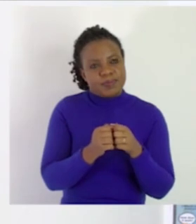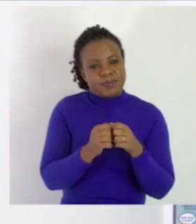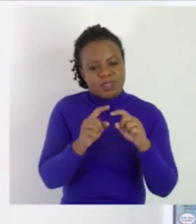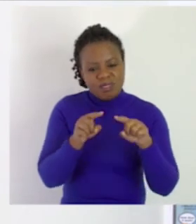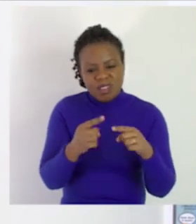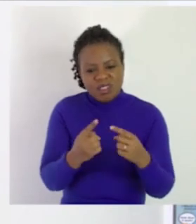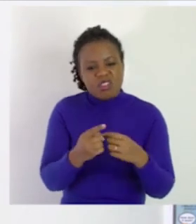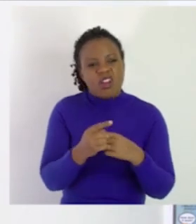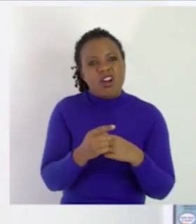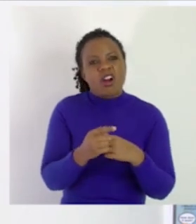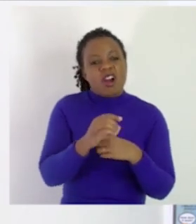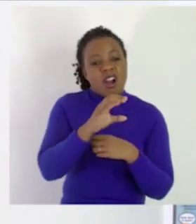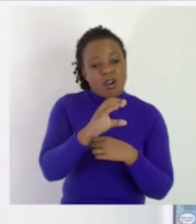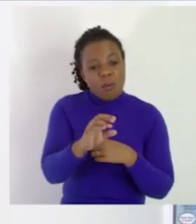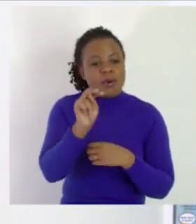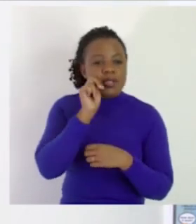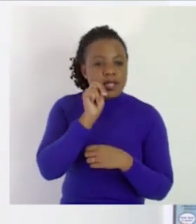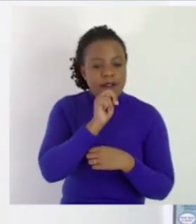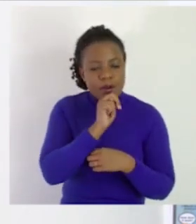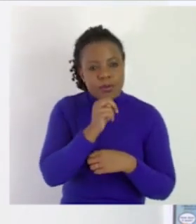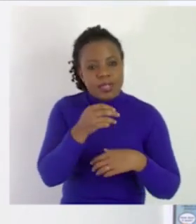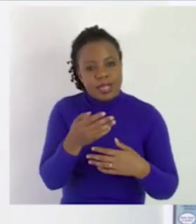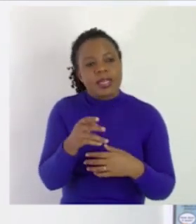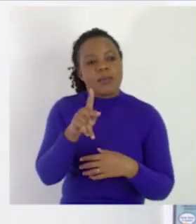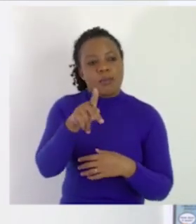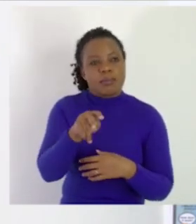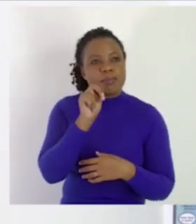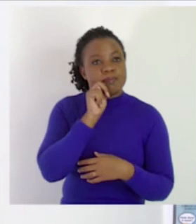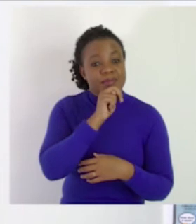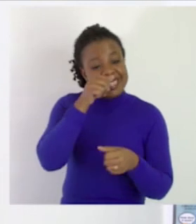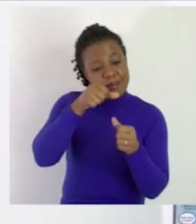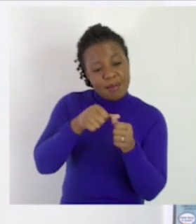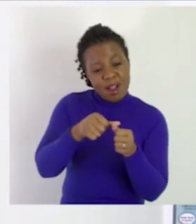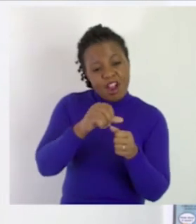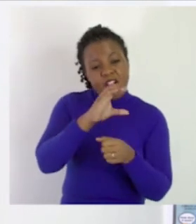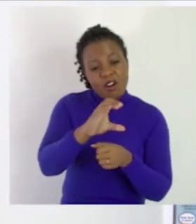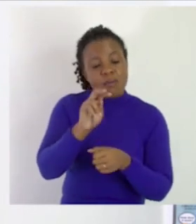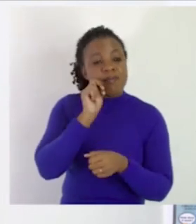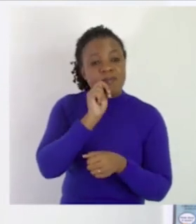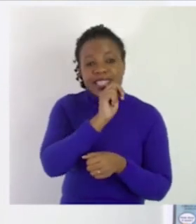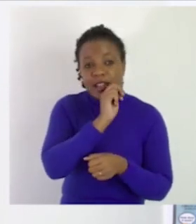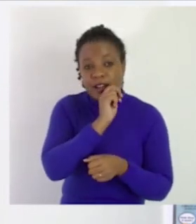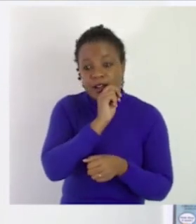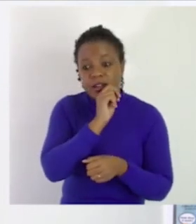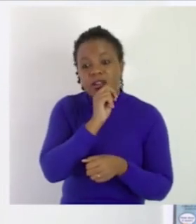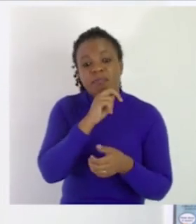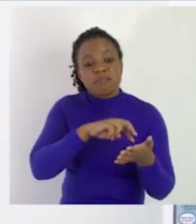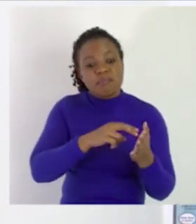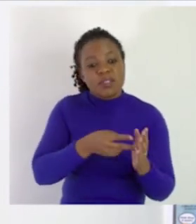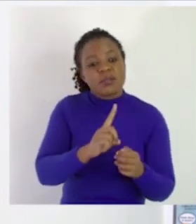common nouns and proper nouns. Remember what we said about common nouns and